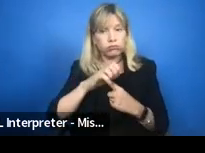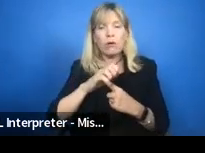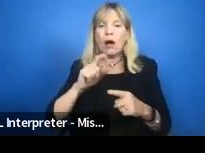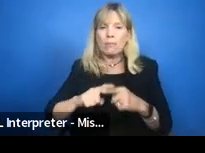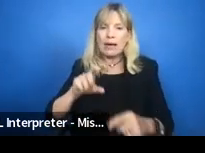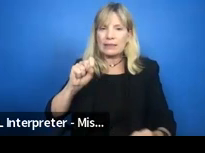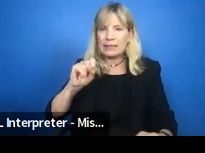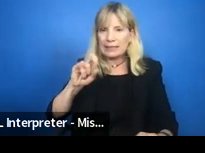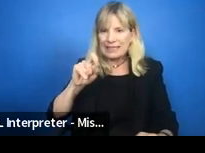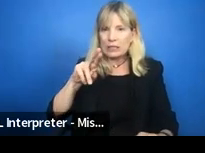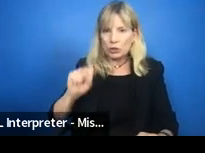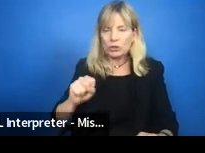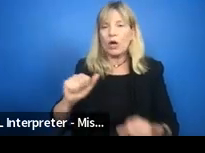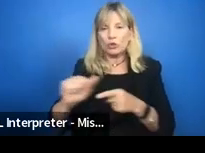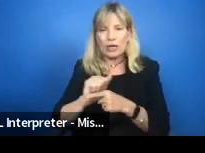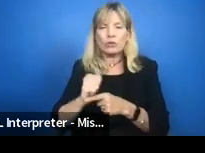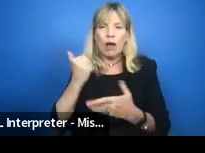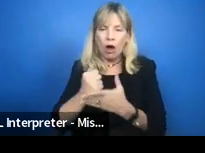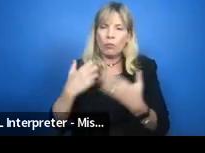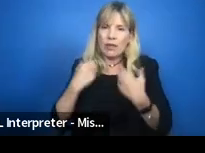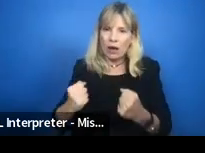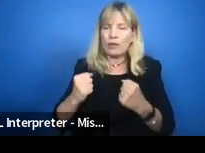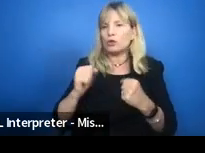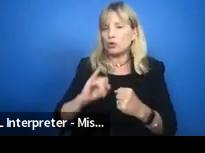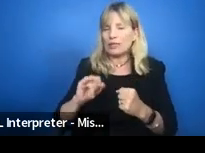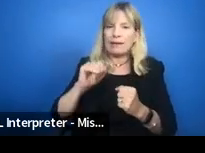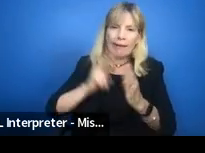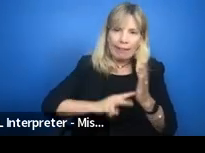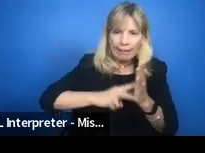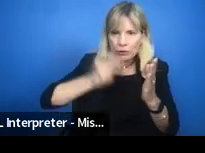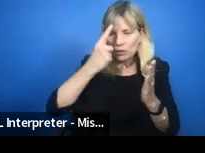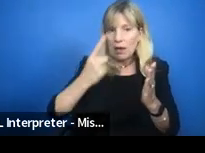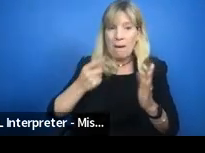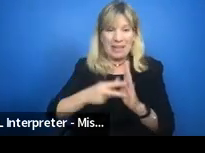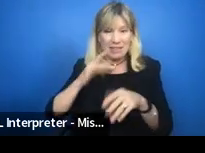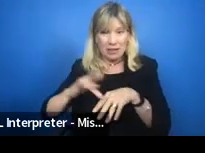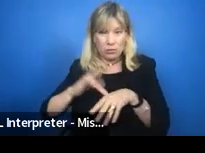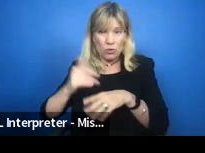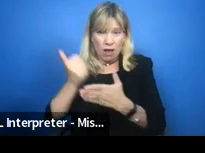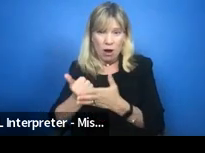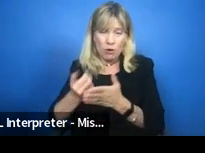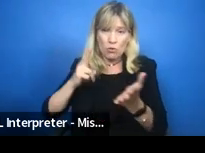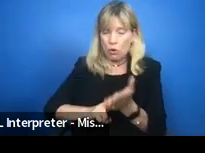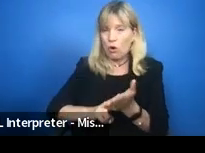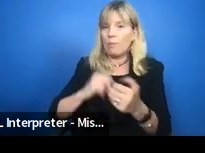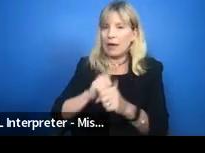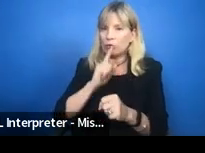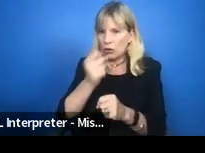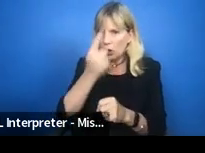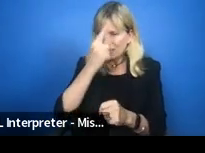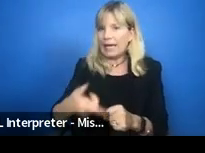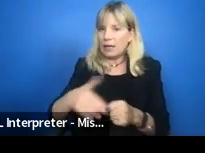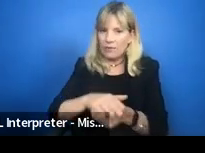assisters have been trained to help with health insurance literacy, meaning they're available not only to enroll you, but to ensure that you understand your